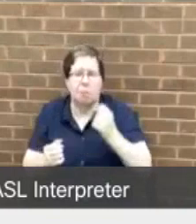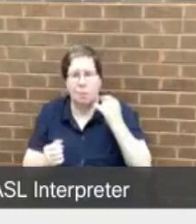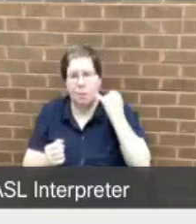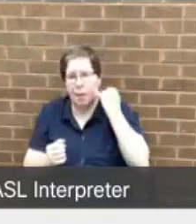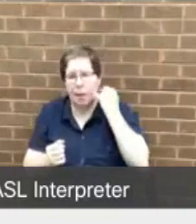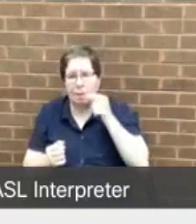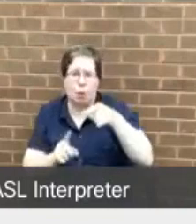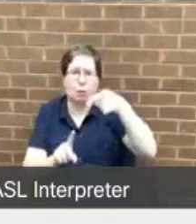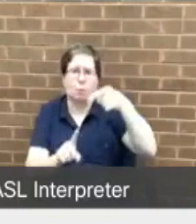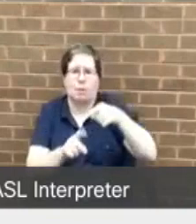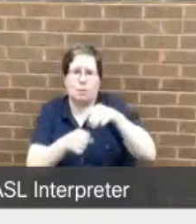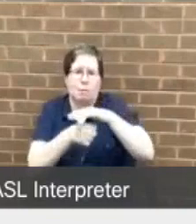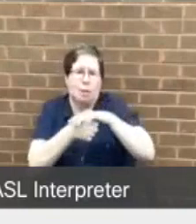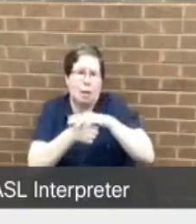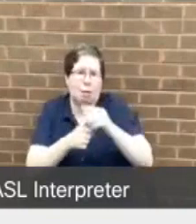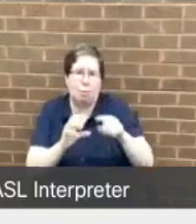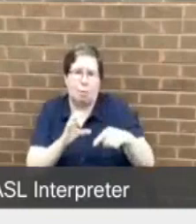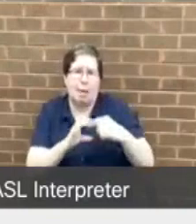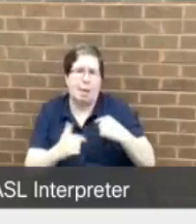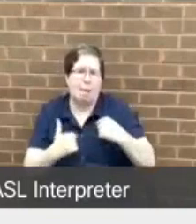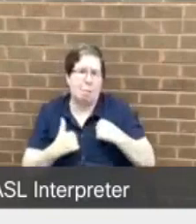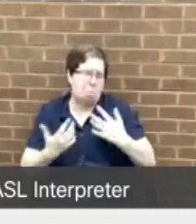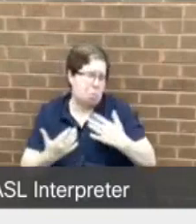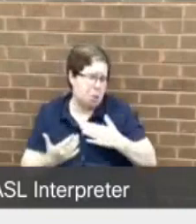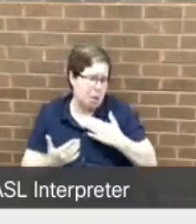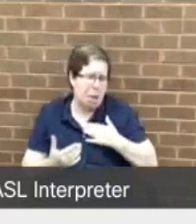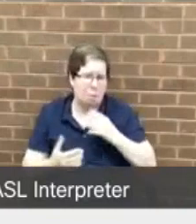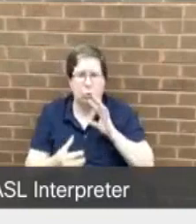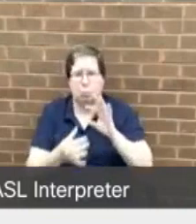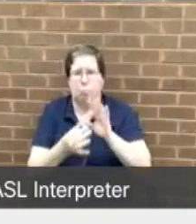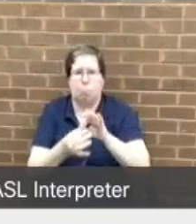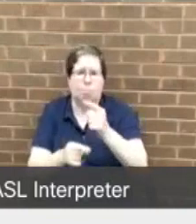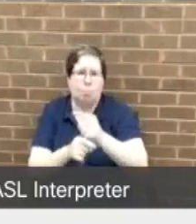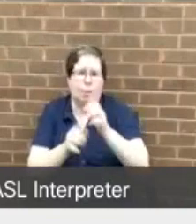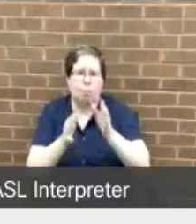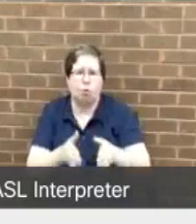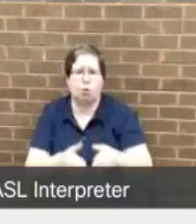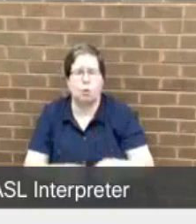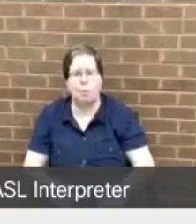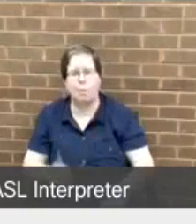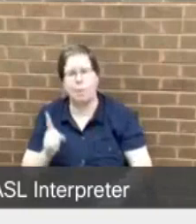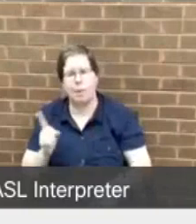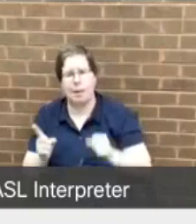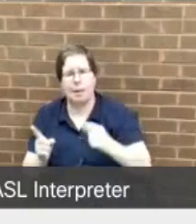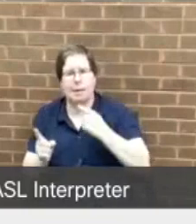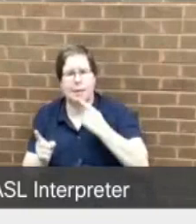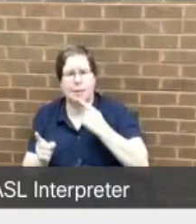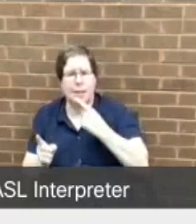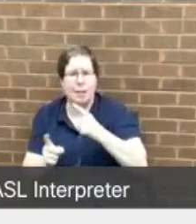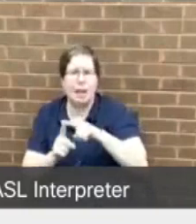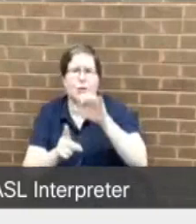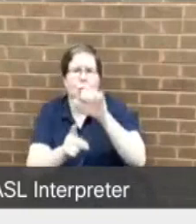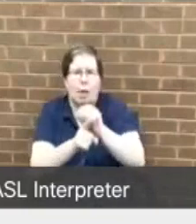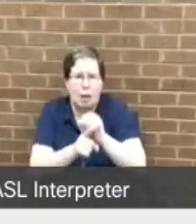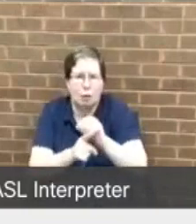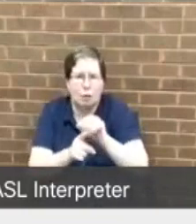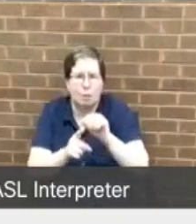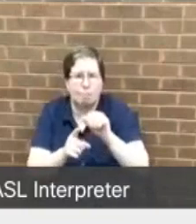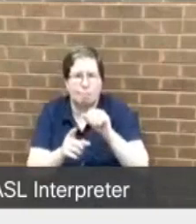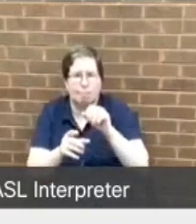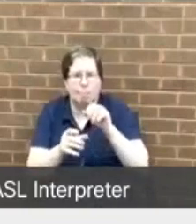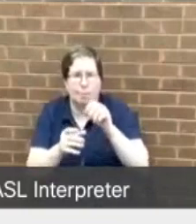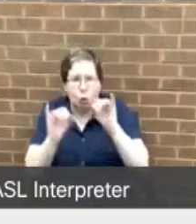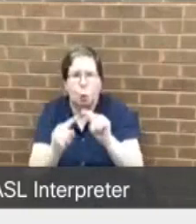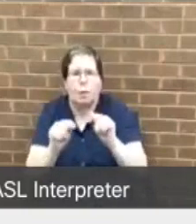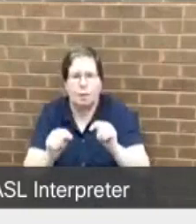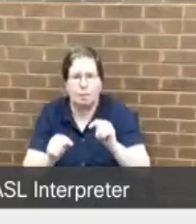neighborhood. If you want to shoot me an email, I'd be happy to connect you with the folks at MSP. I guess that they have to catch them in the act. No, right. That's the problem, yeah. Right?